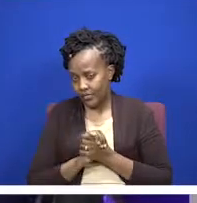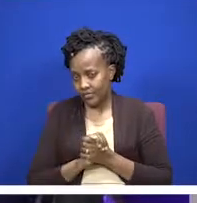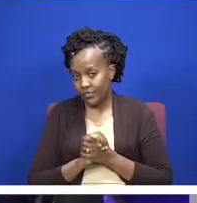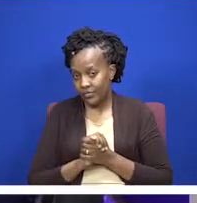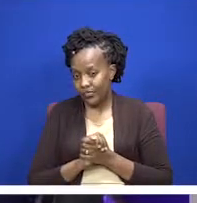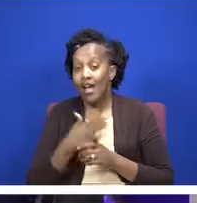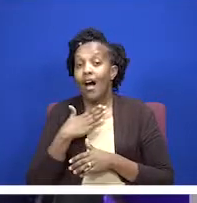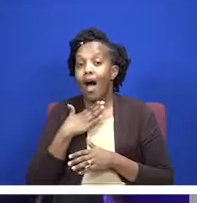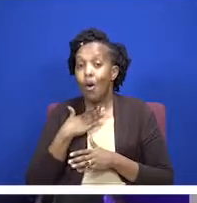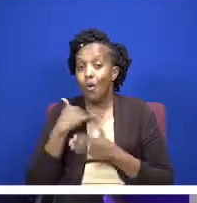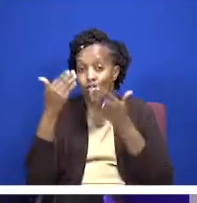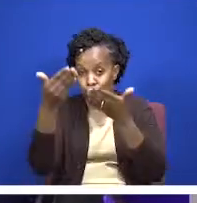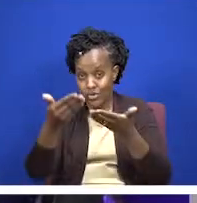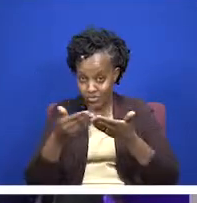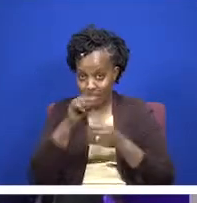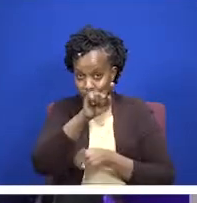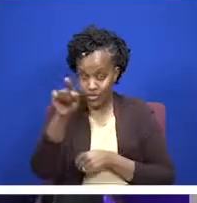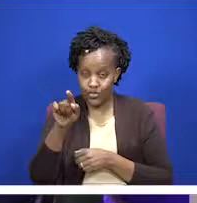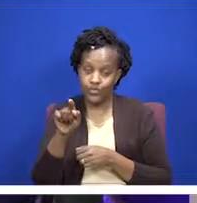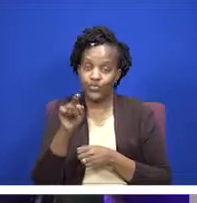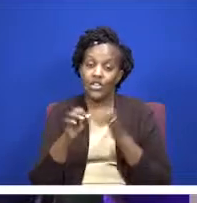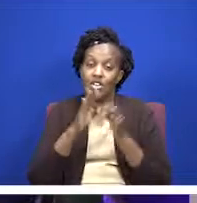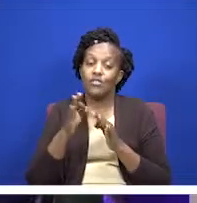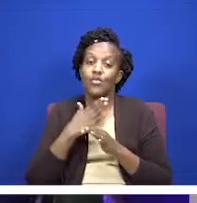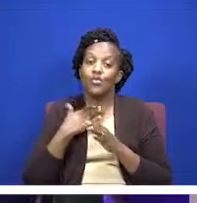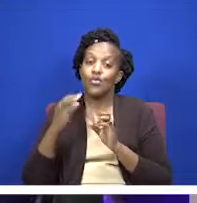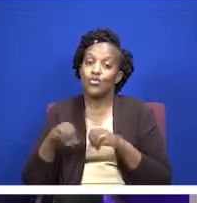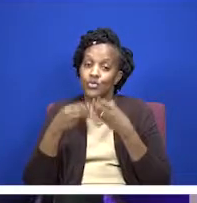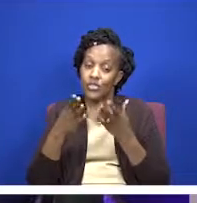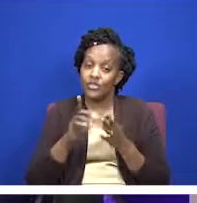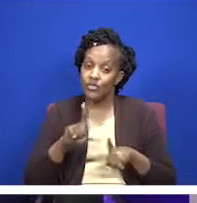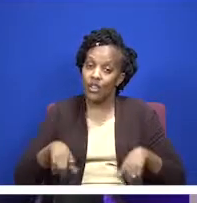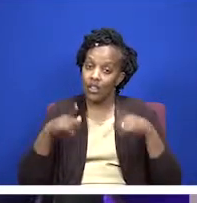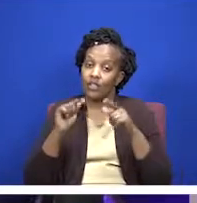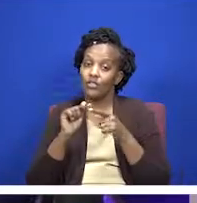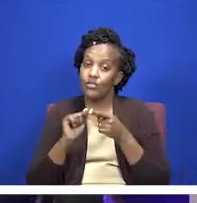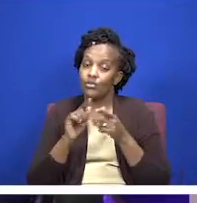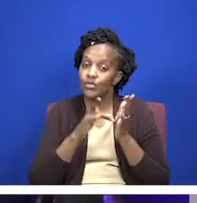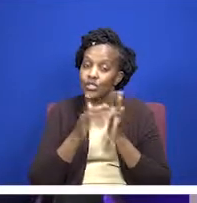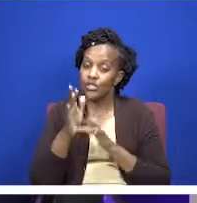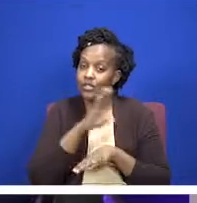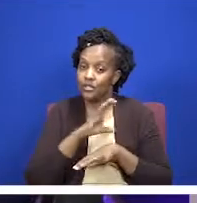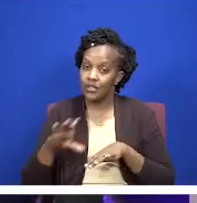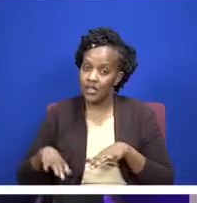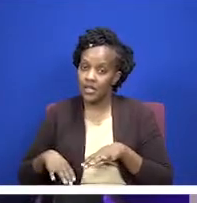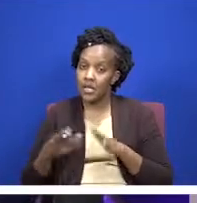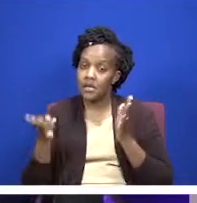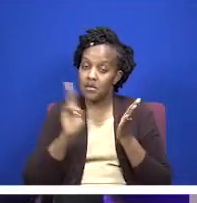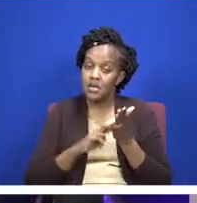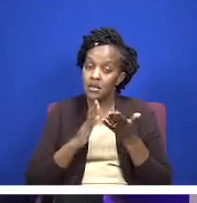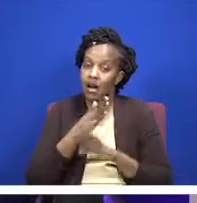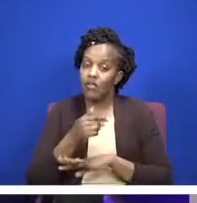want to invite you, if you are out there and you want to give your life to Christ, kindly repeat this